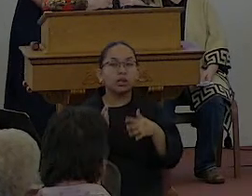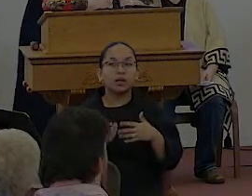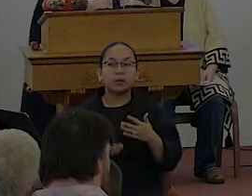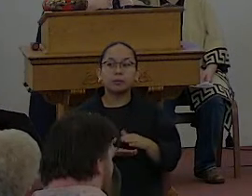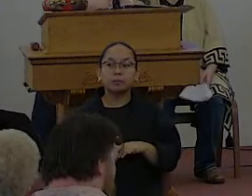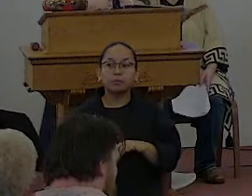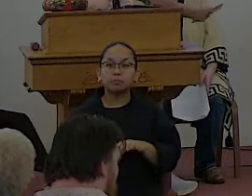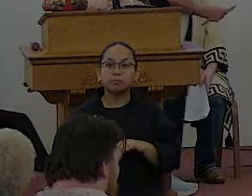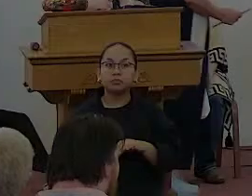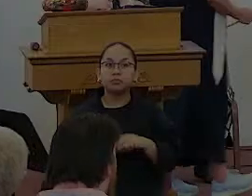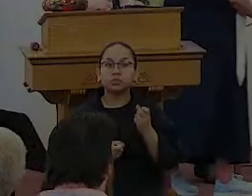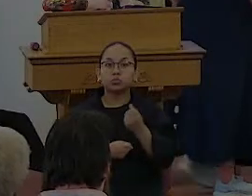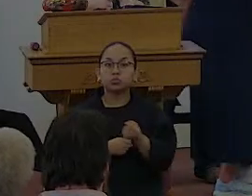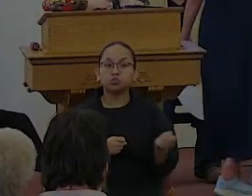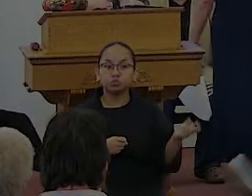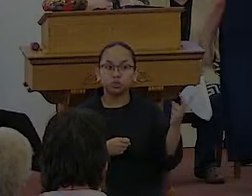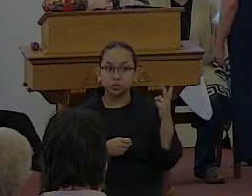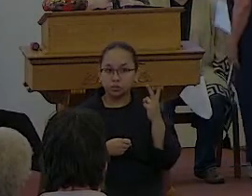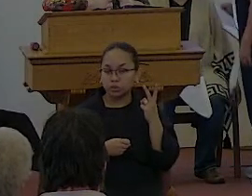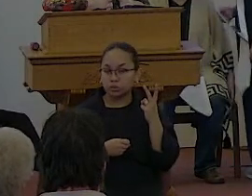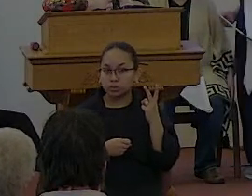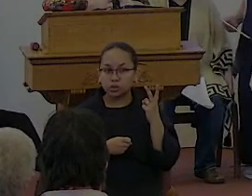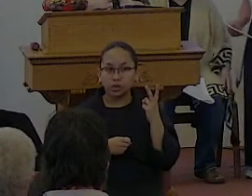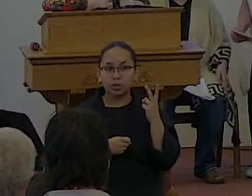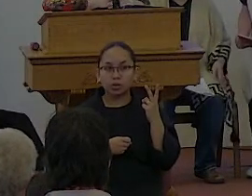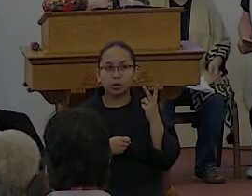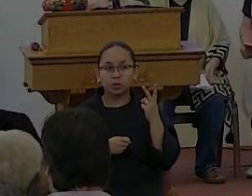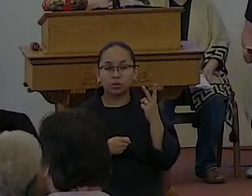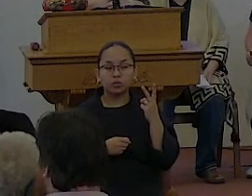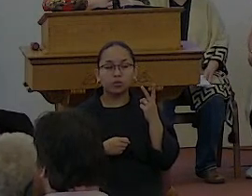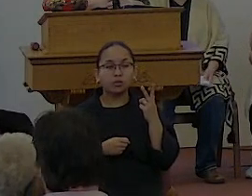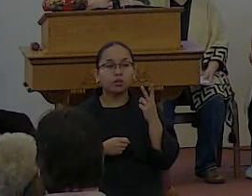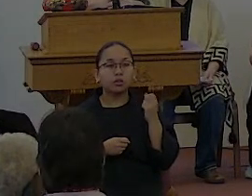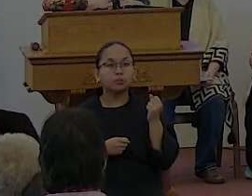Almost 2 years ago now, or it's getting close to that,